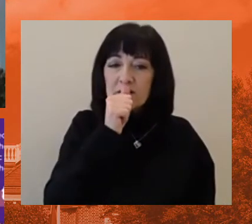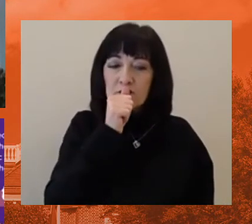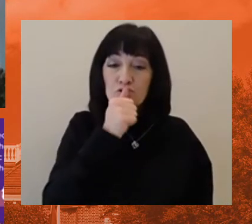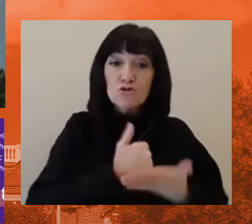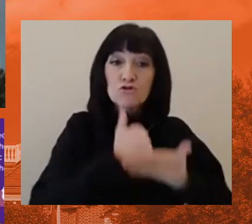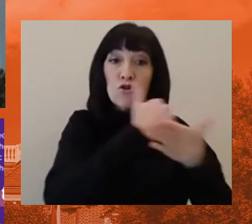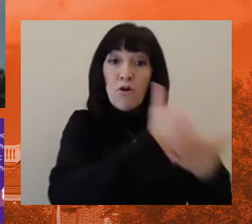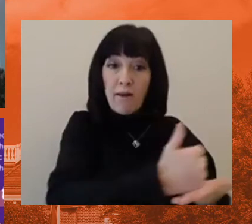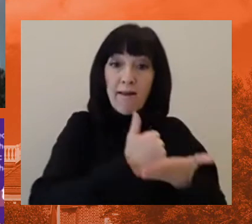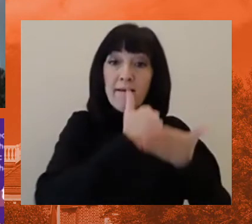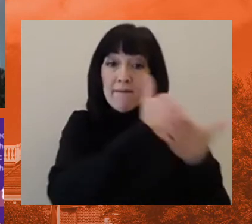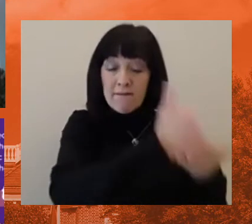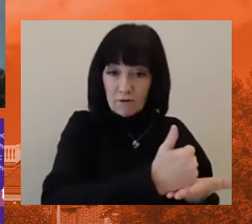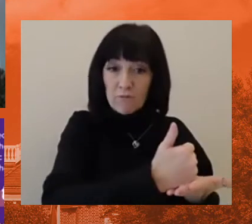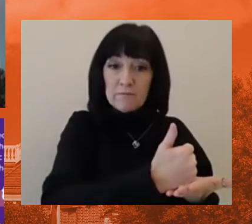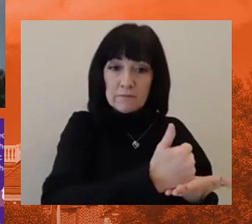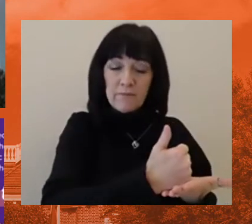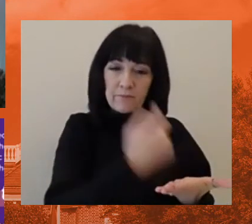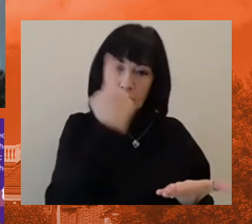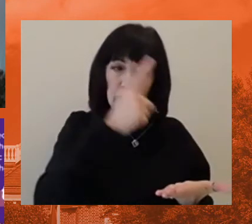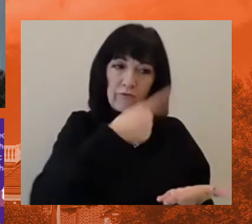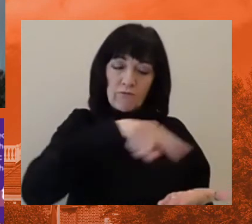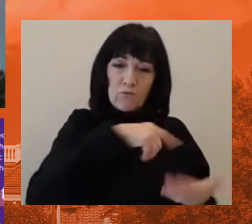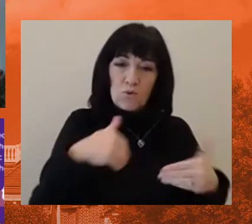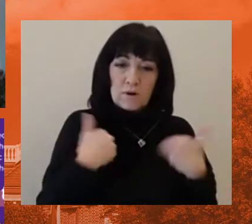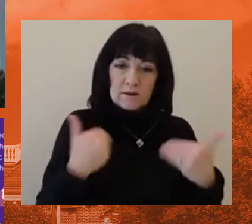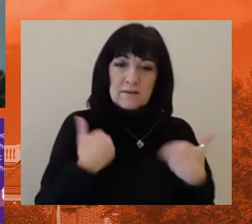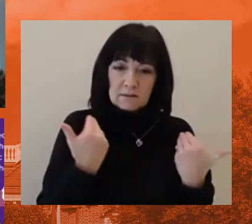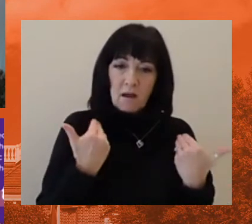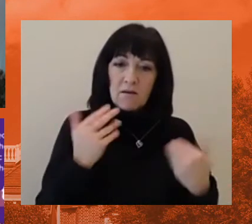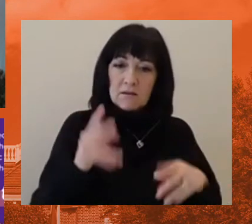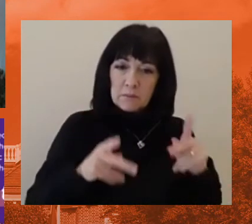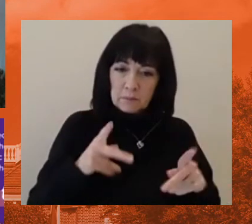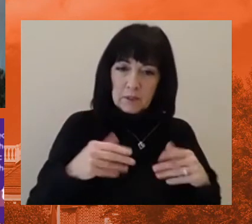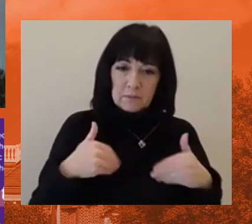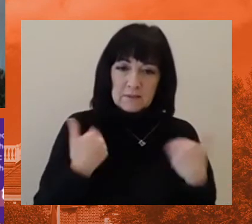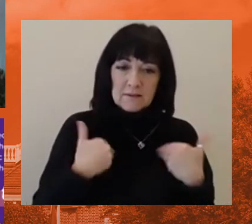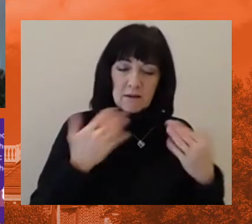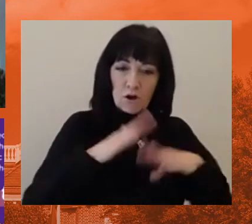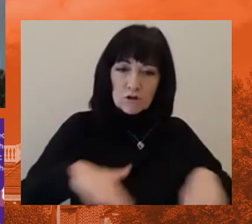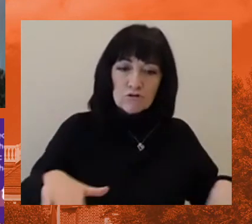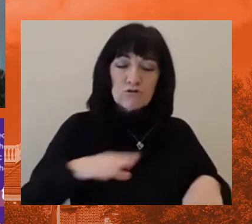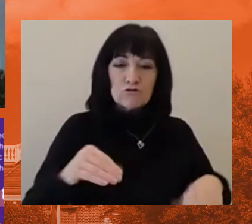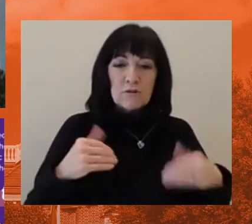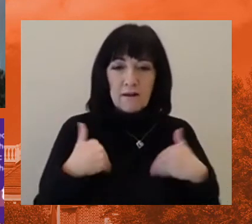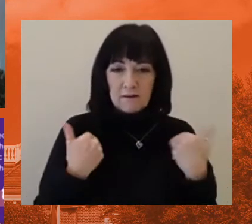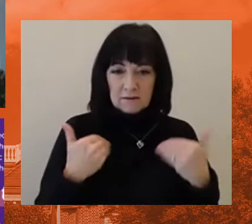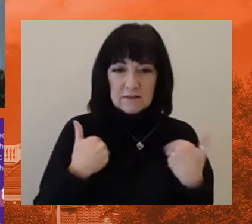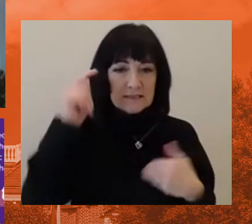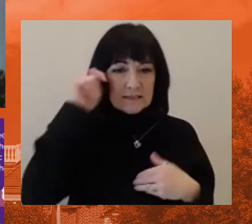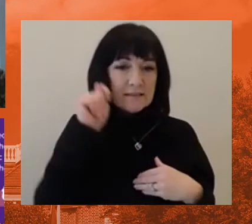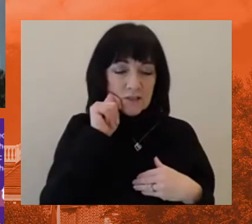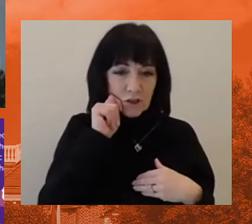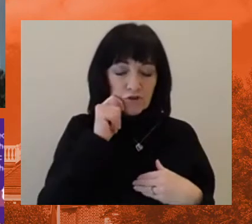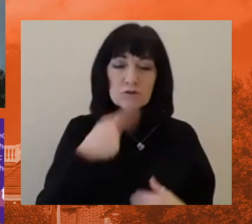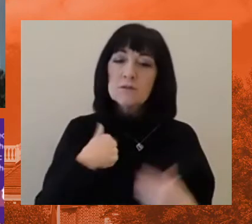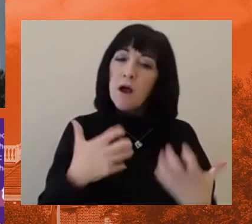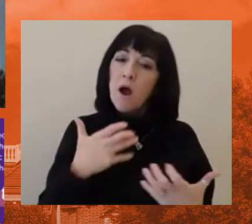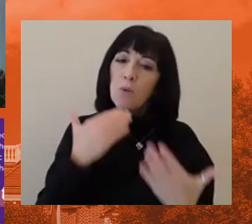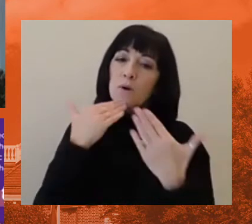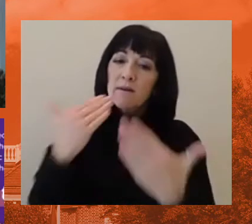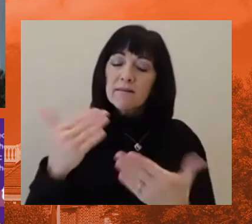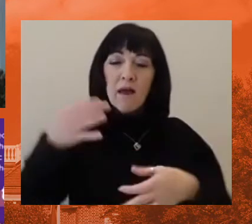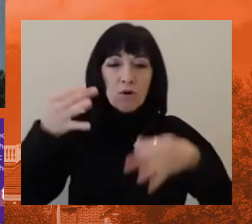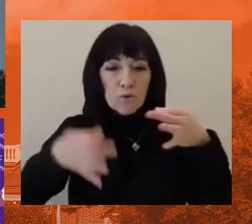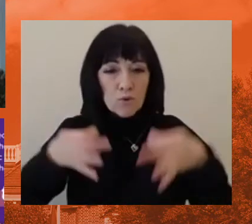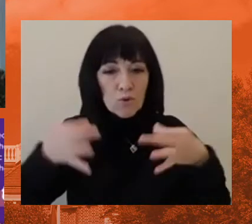prevention services to teens. I want to thank the schools, the courts, and our community advocates for